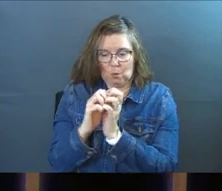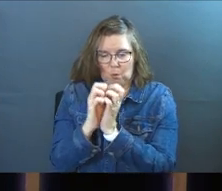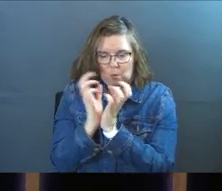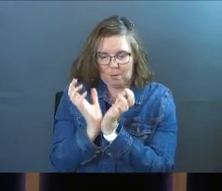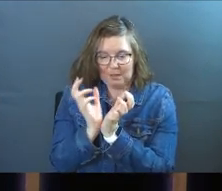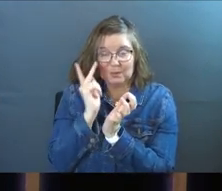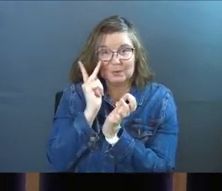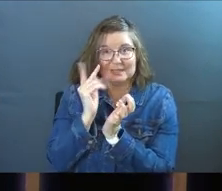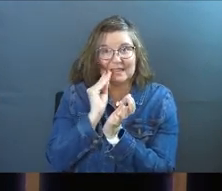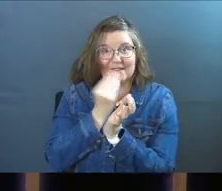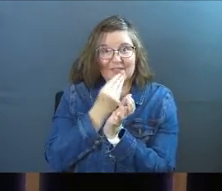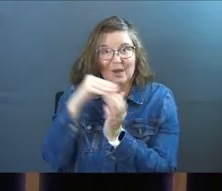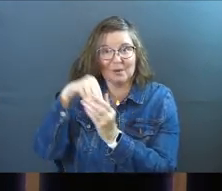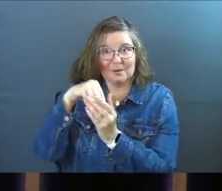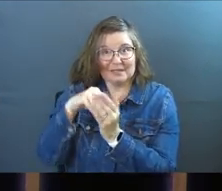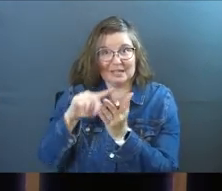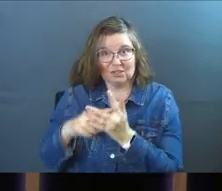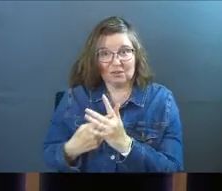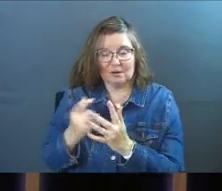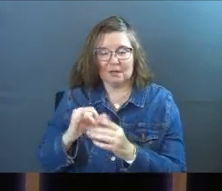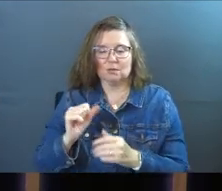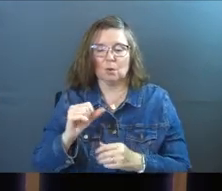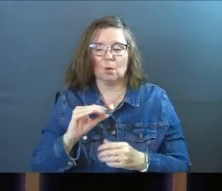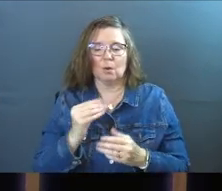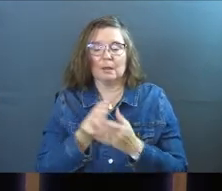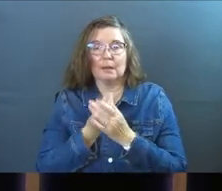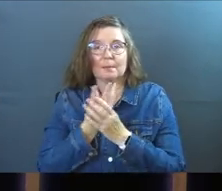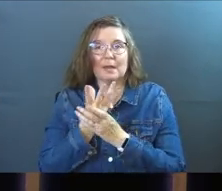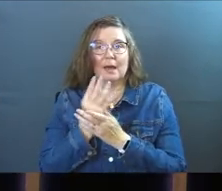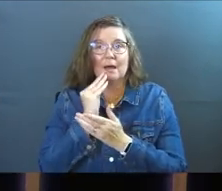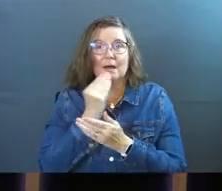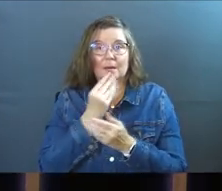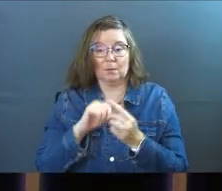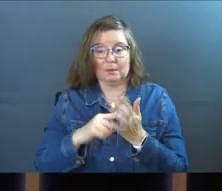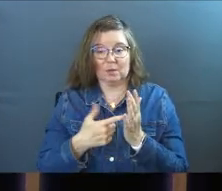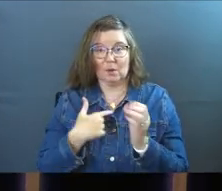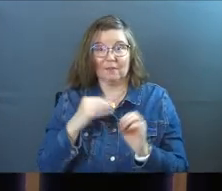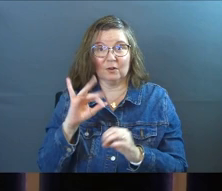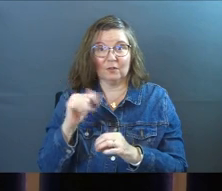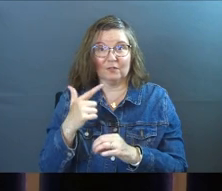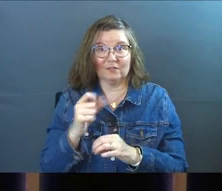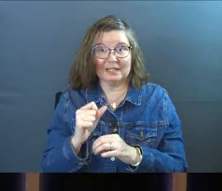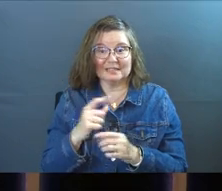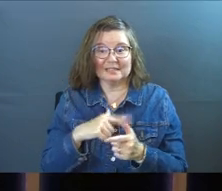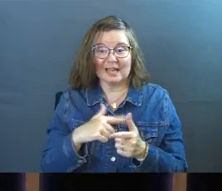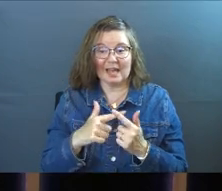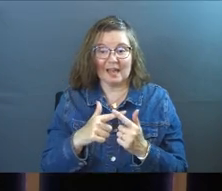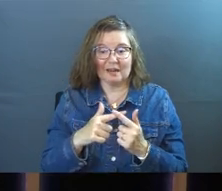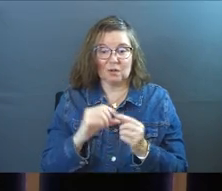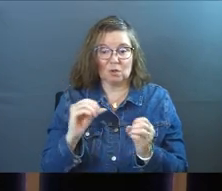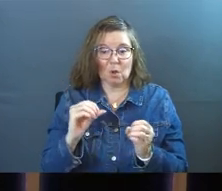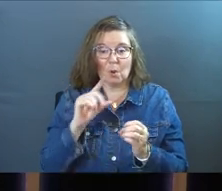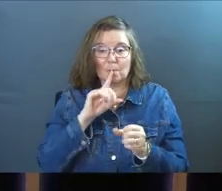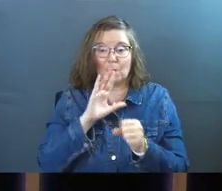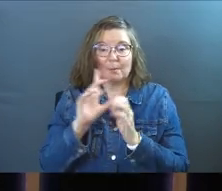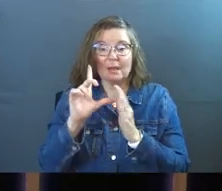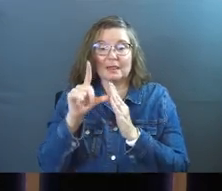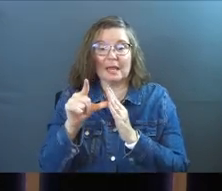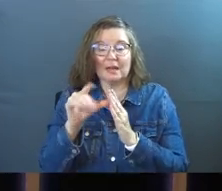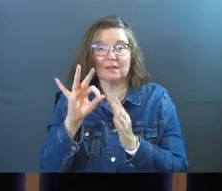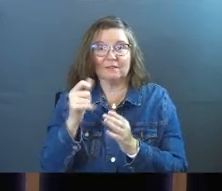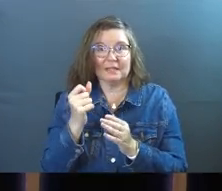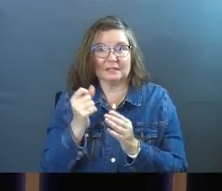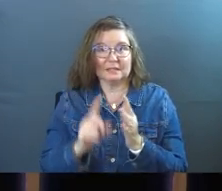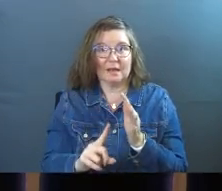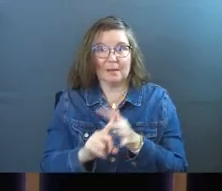as. So the blossom, what it means is you've got no figs on the tree and you have no promise of figs